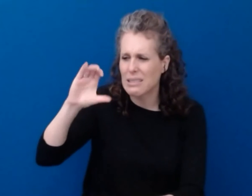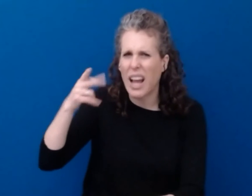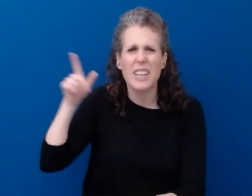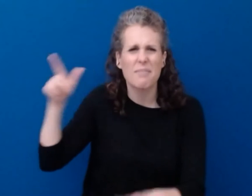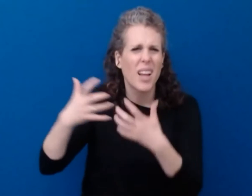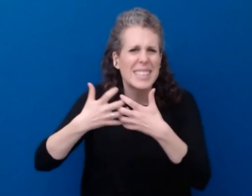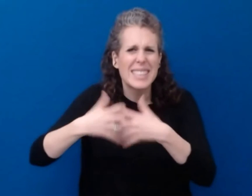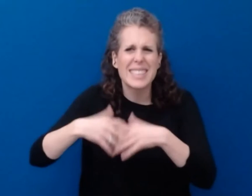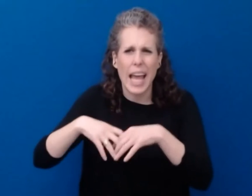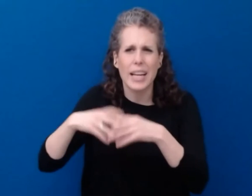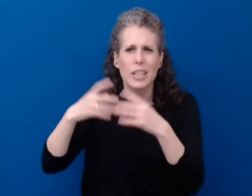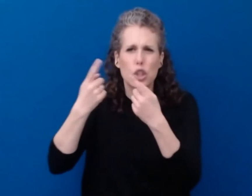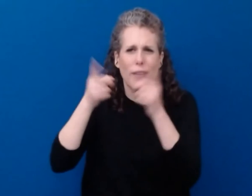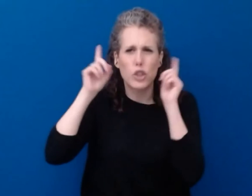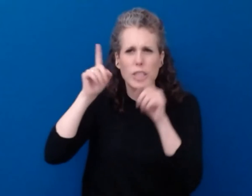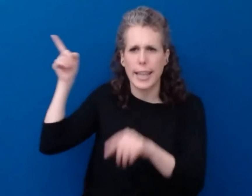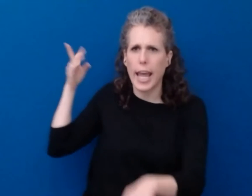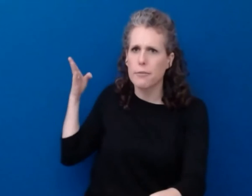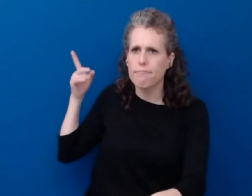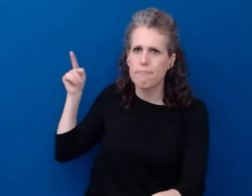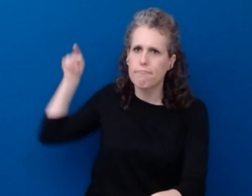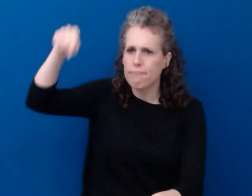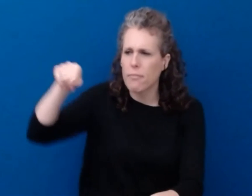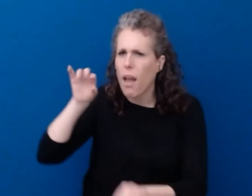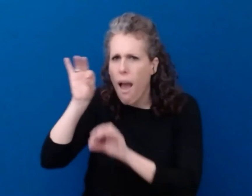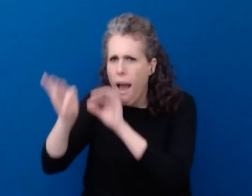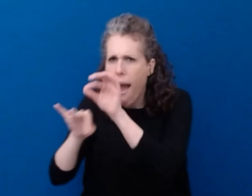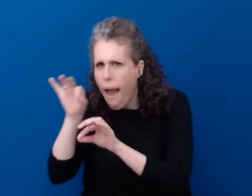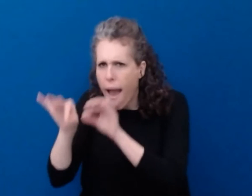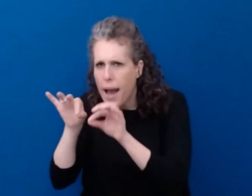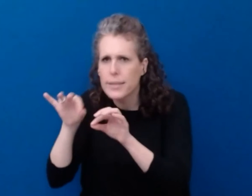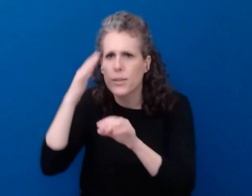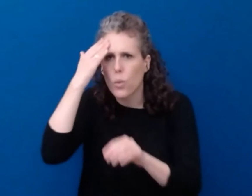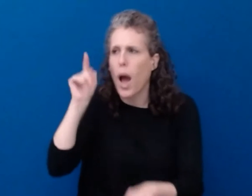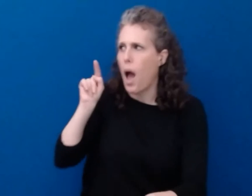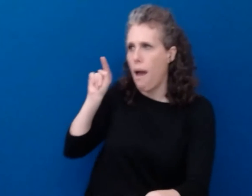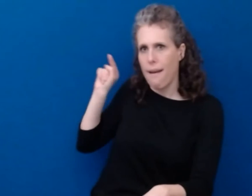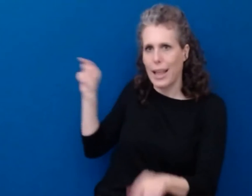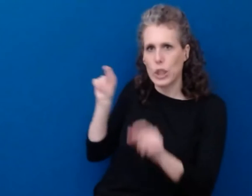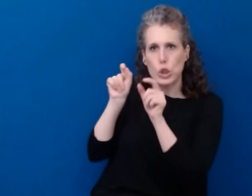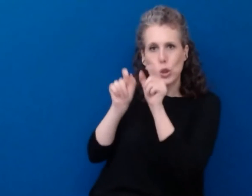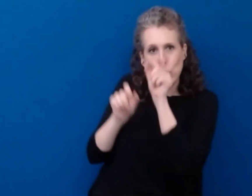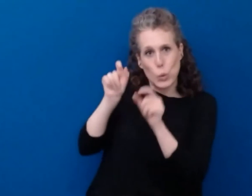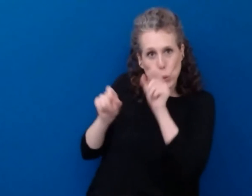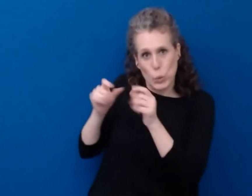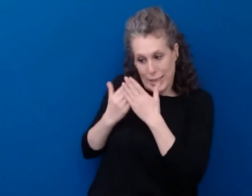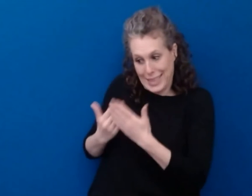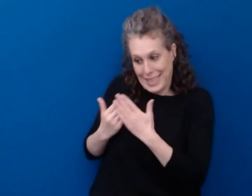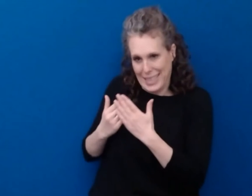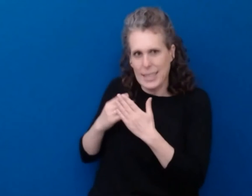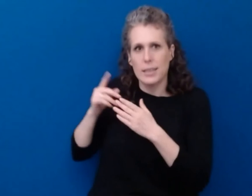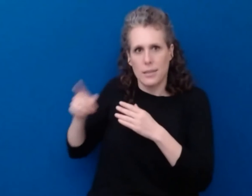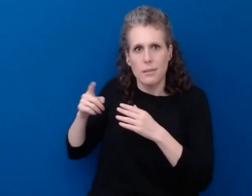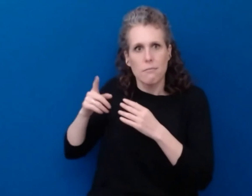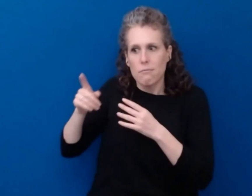Technological University for their students or designers and technical